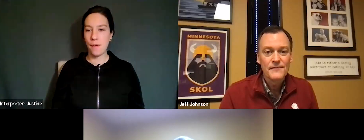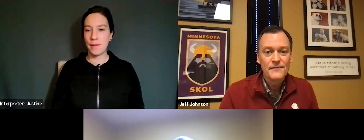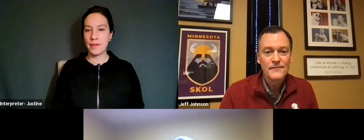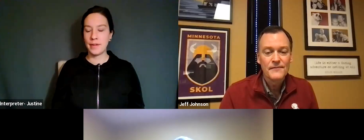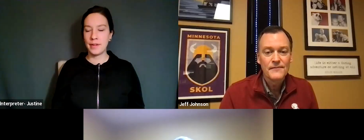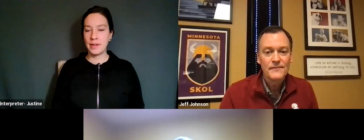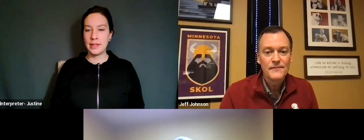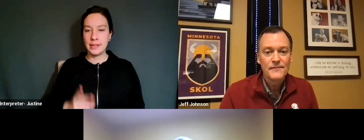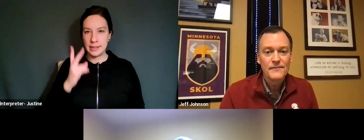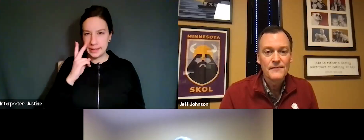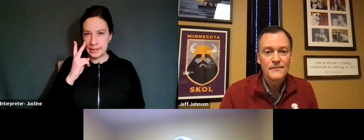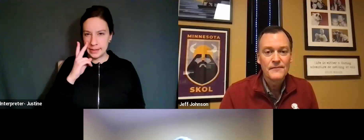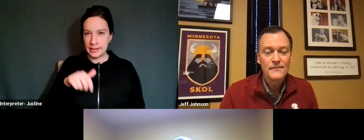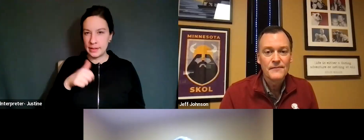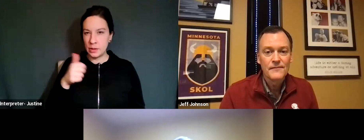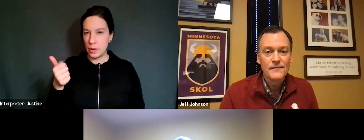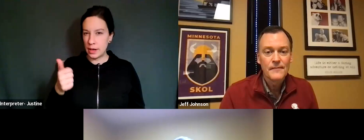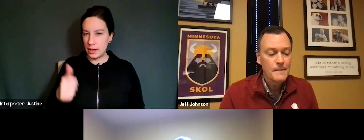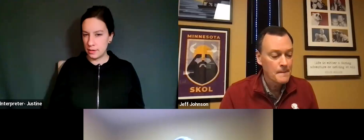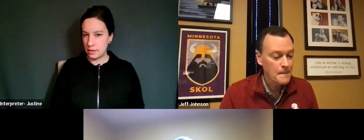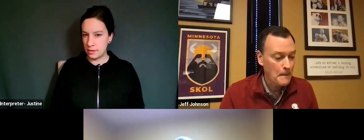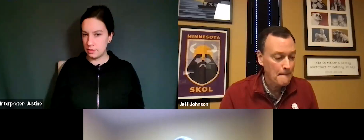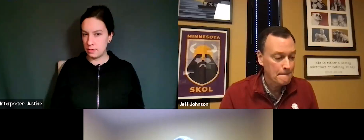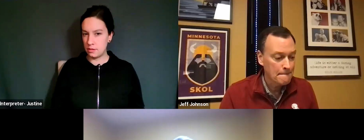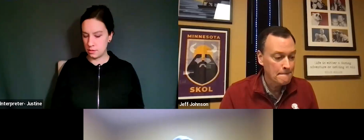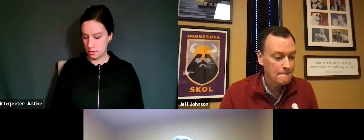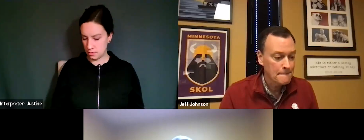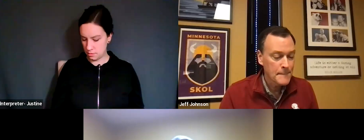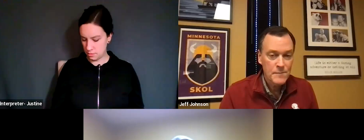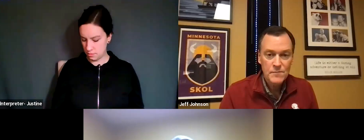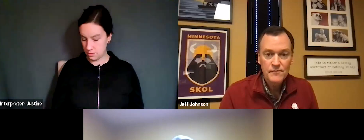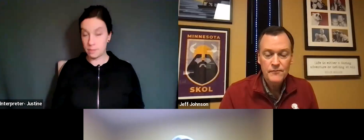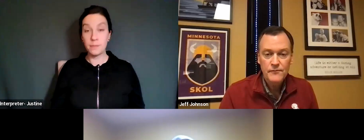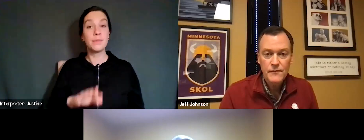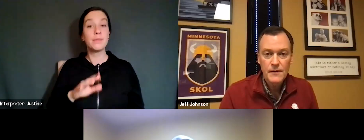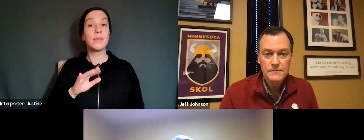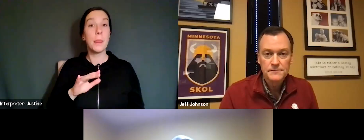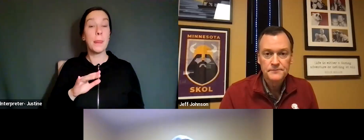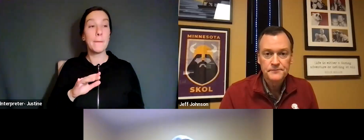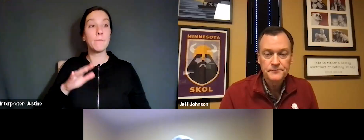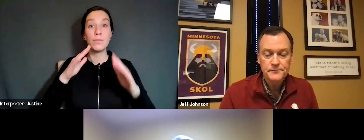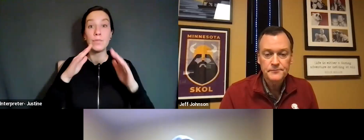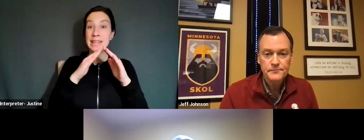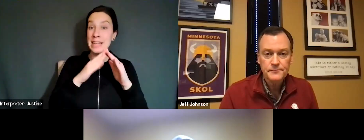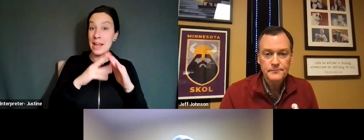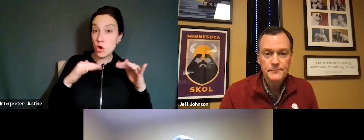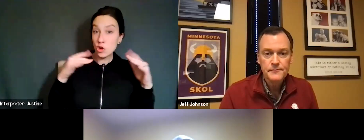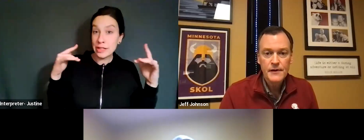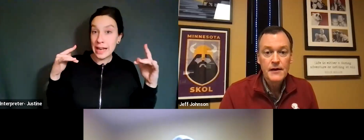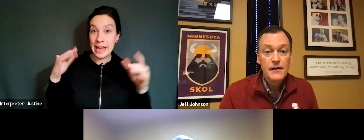Let's see what else we have for you. Anything new happening with our efforts on diversity and inclusion?